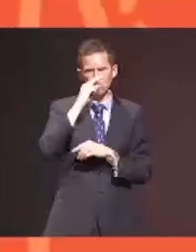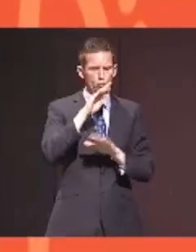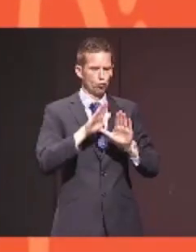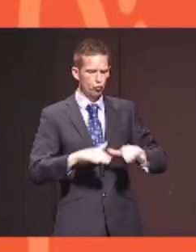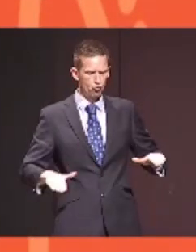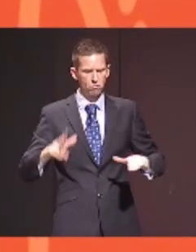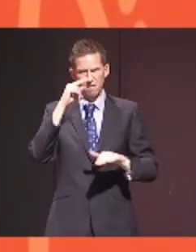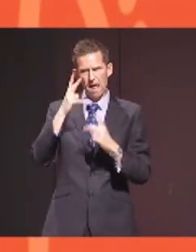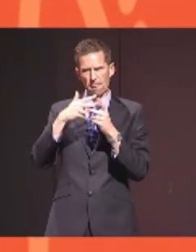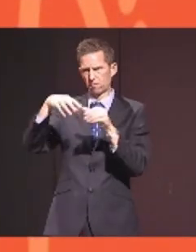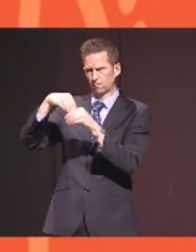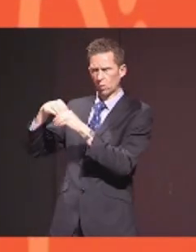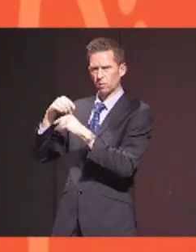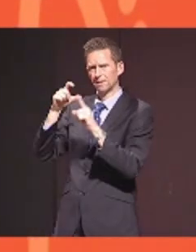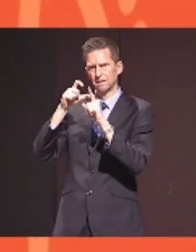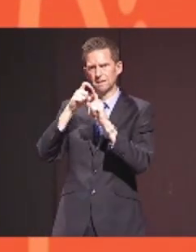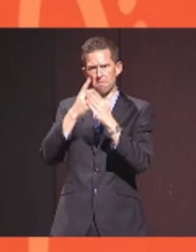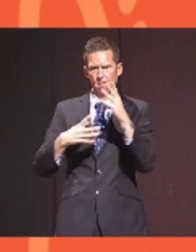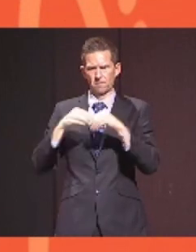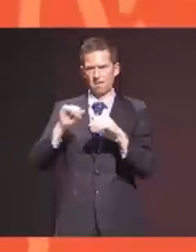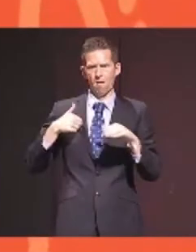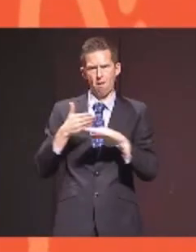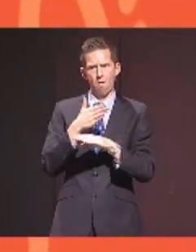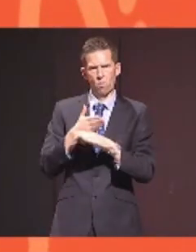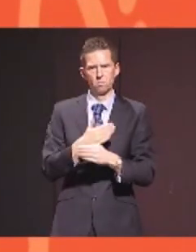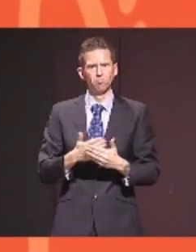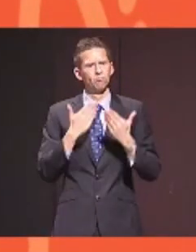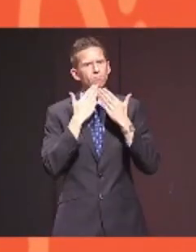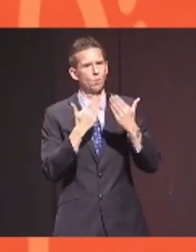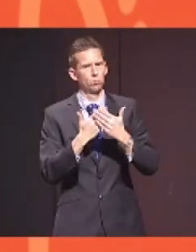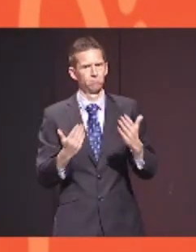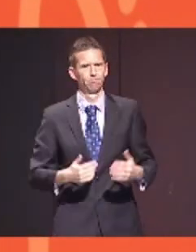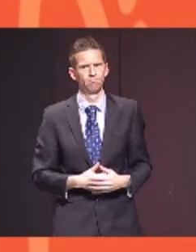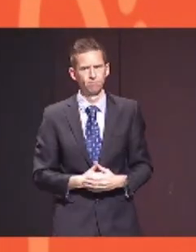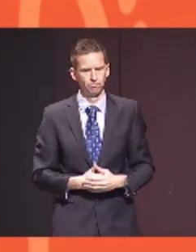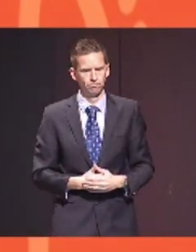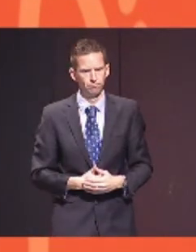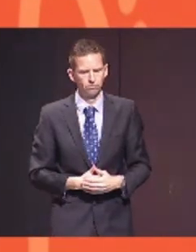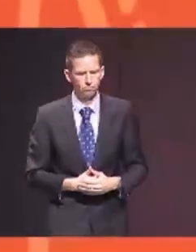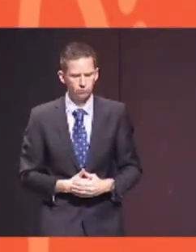adolescents, children, adolescents, and adults with disabilities in our efforts as well. Thank you so much.